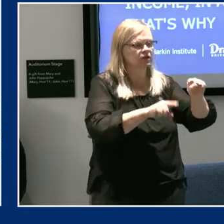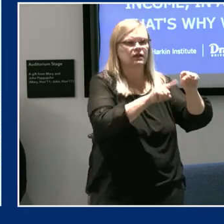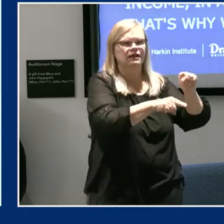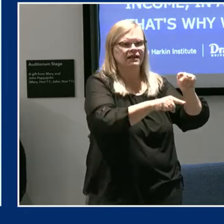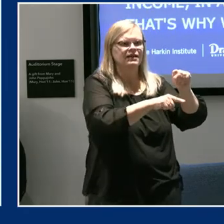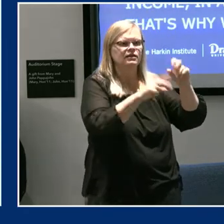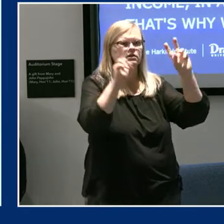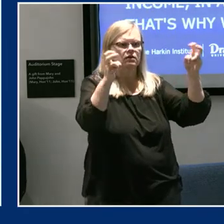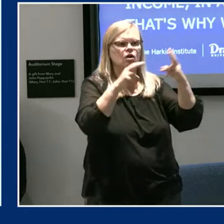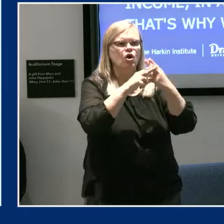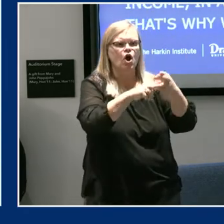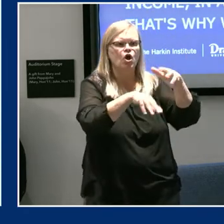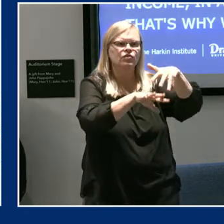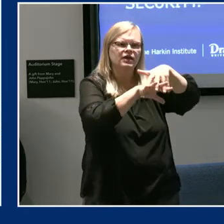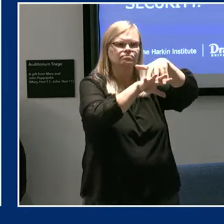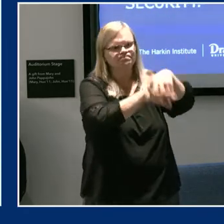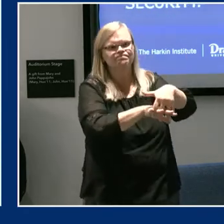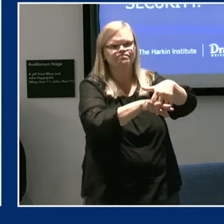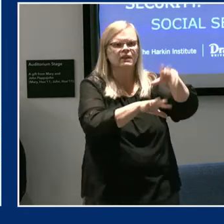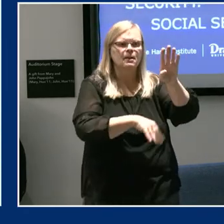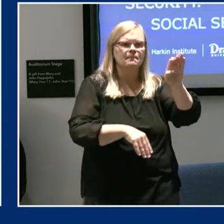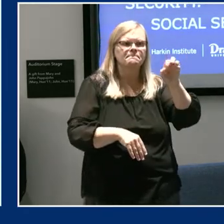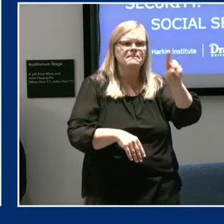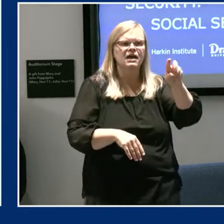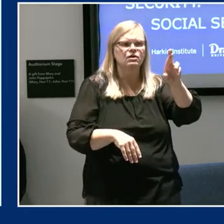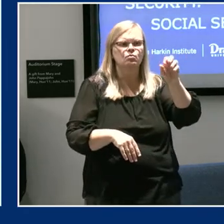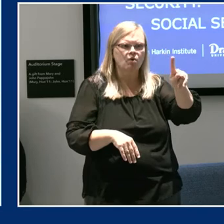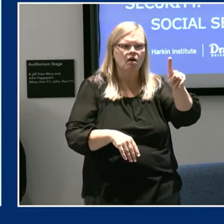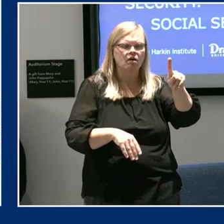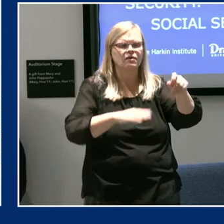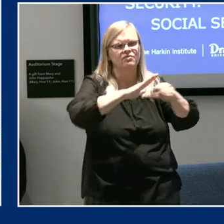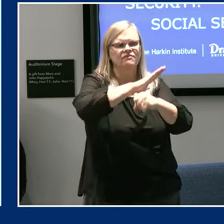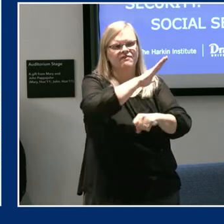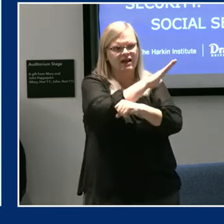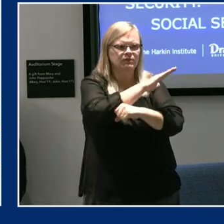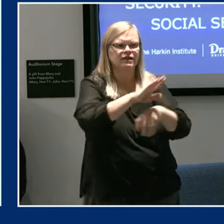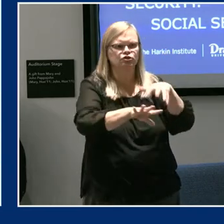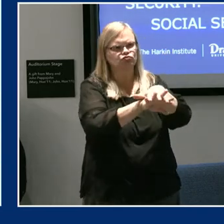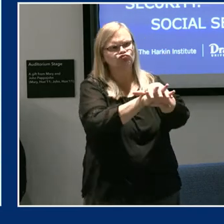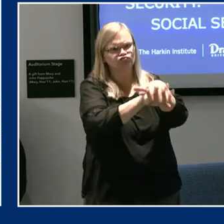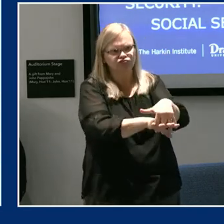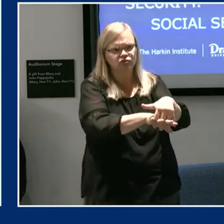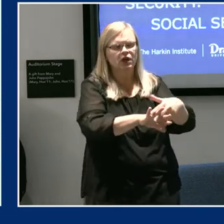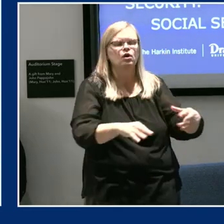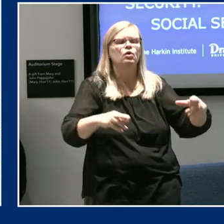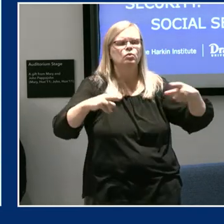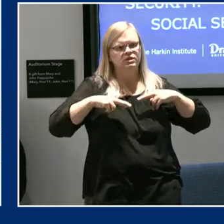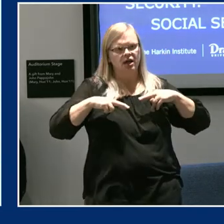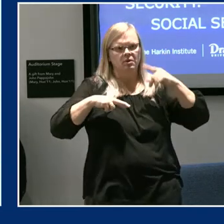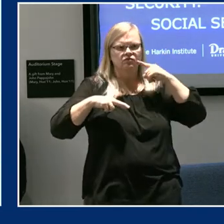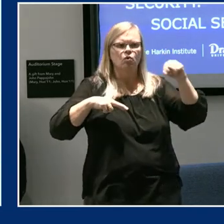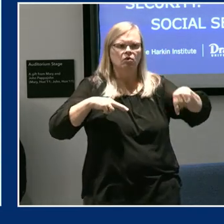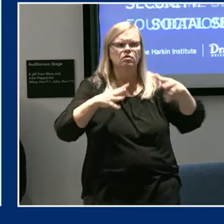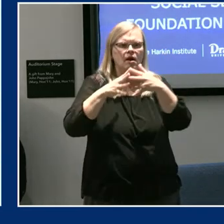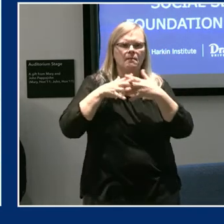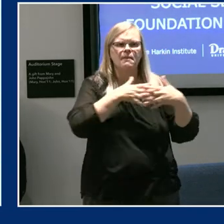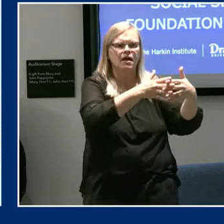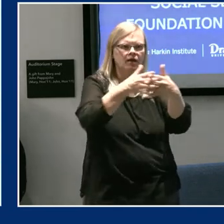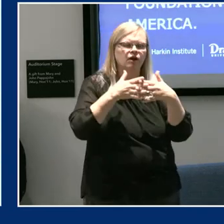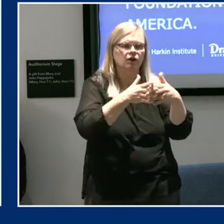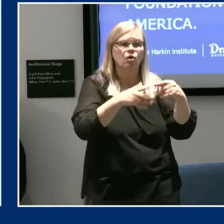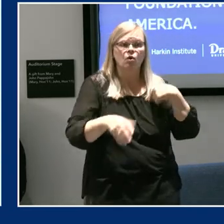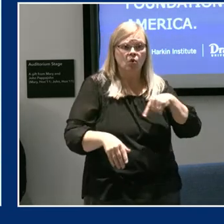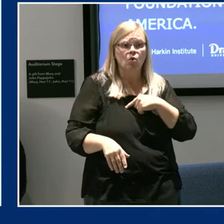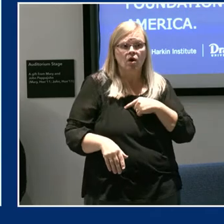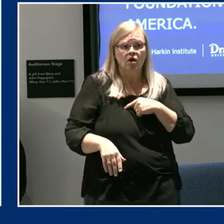bedrock. It is the foundation stone of retirement security in America. And so we're